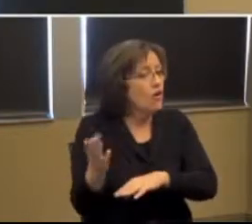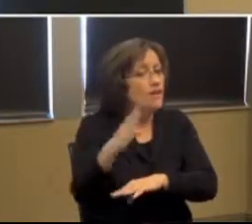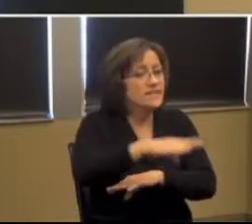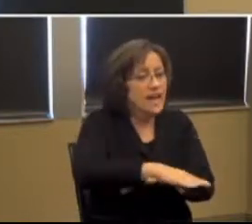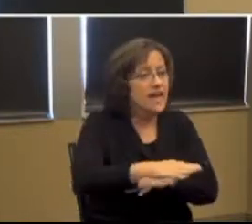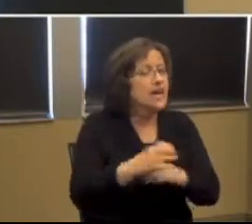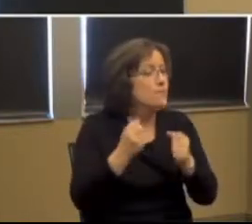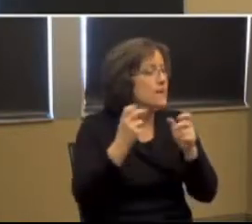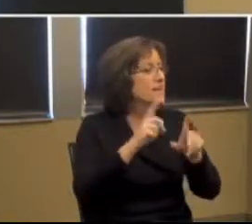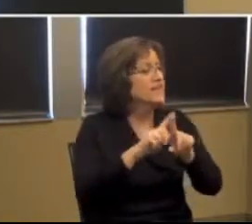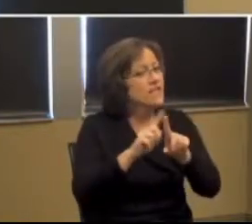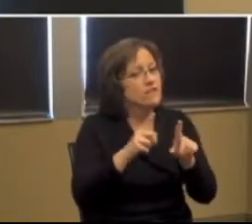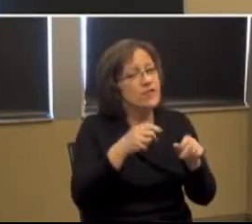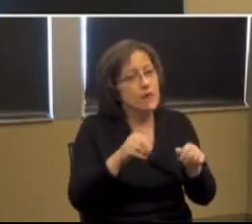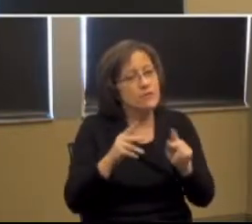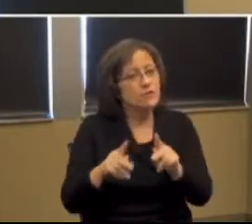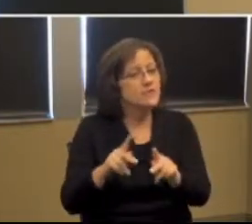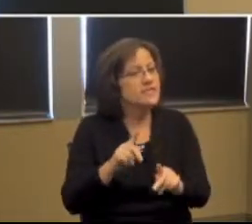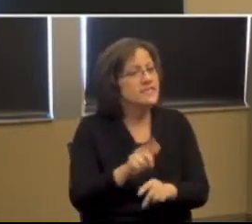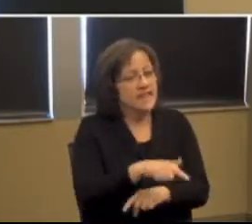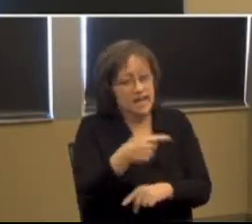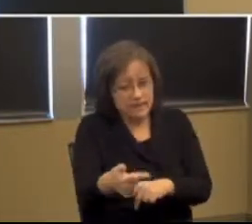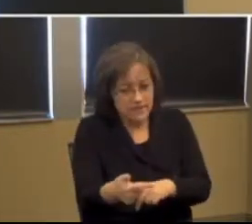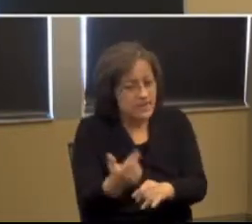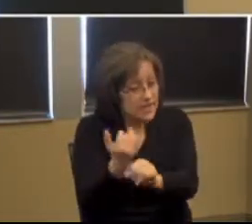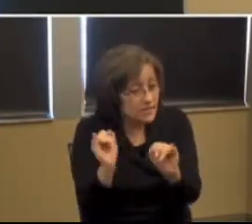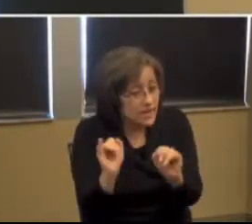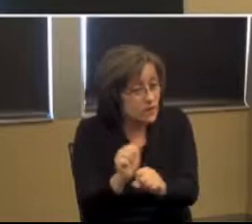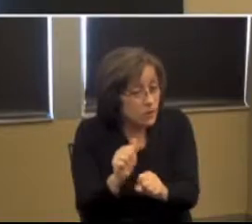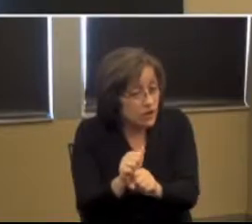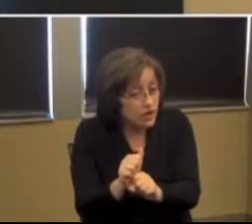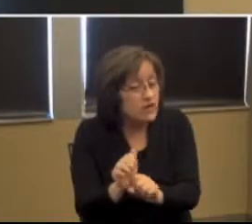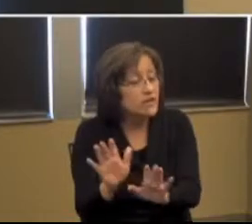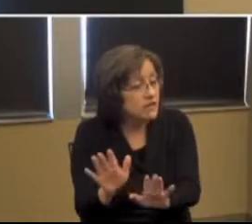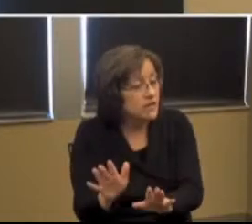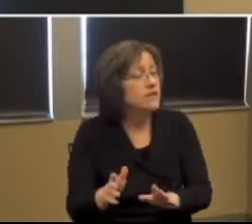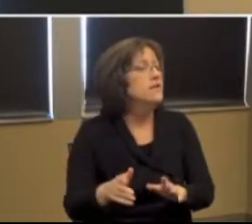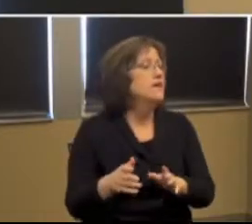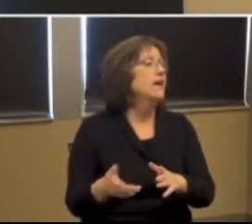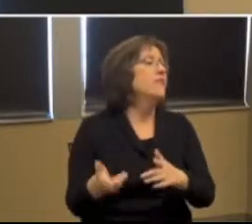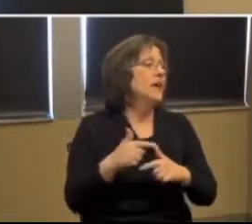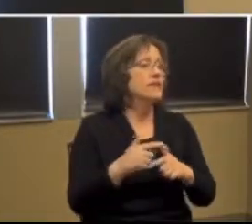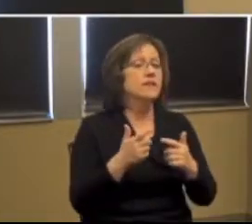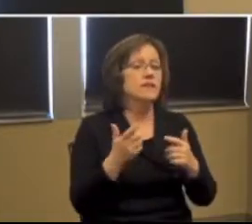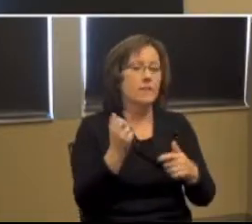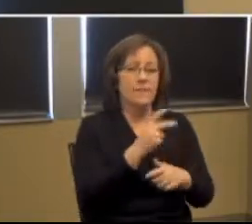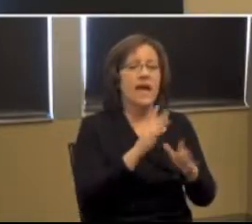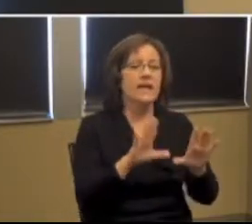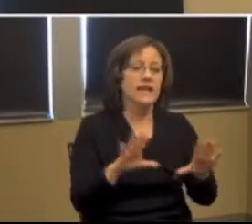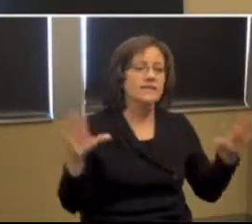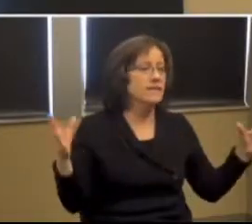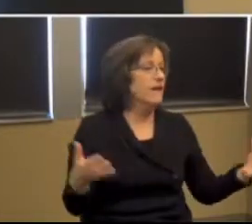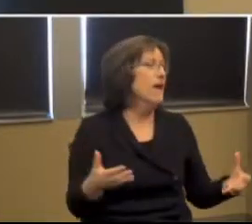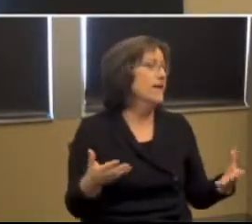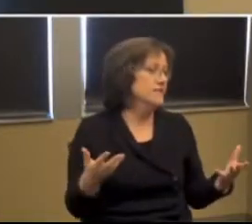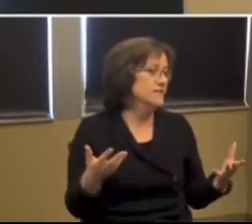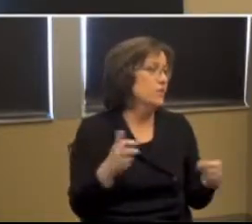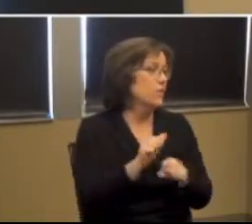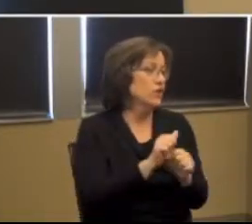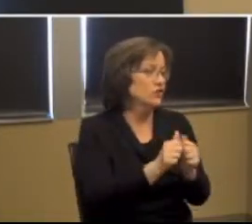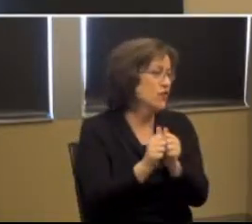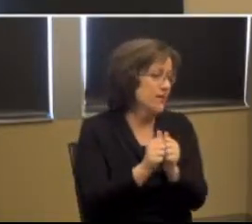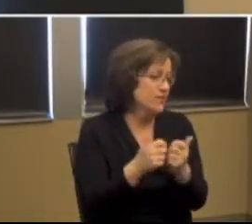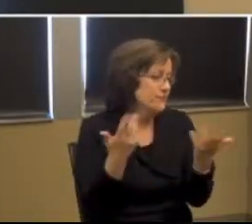day that they're able to go into that independent work system and then do the work again. Water.